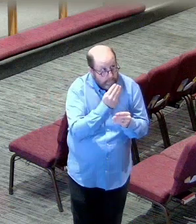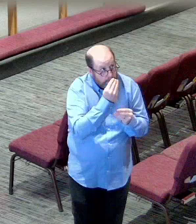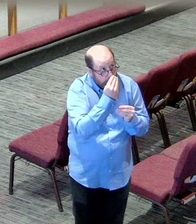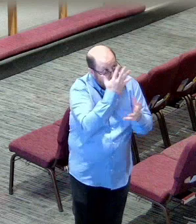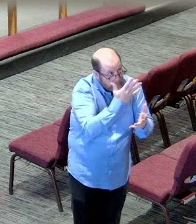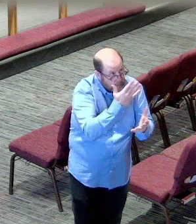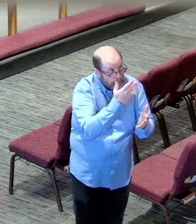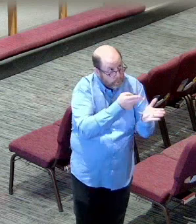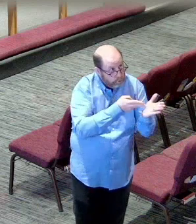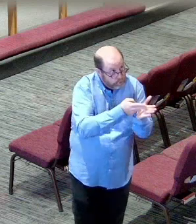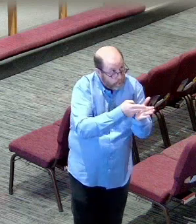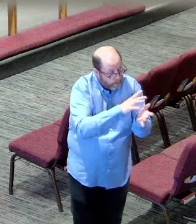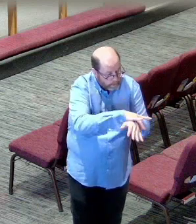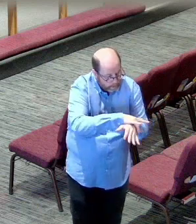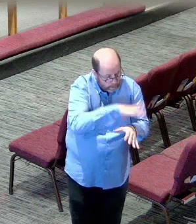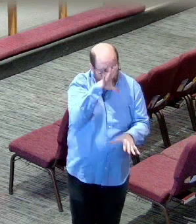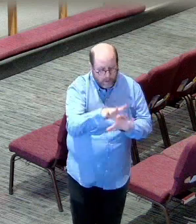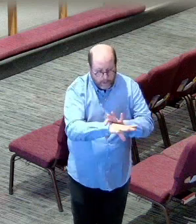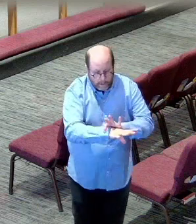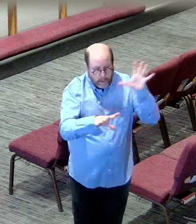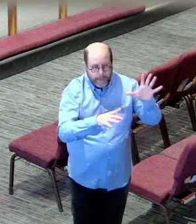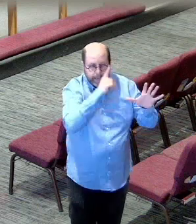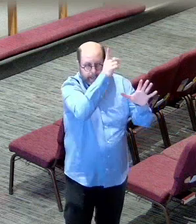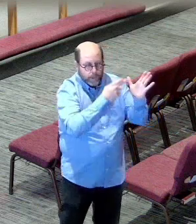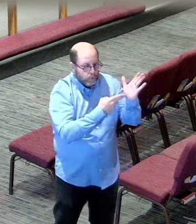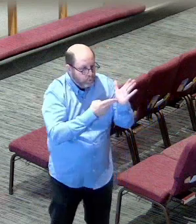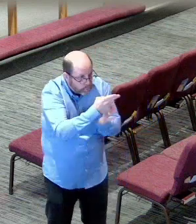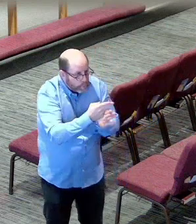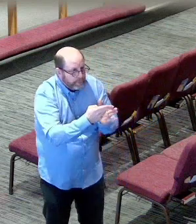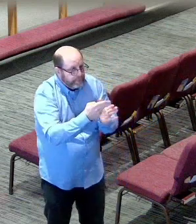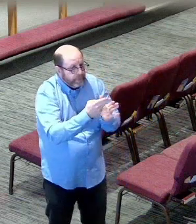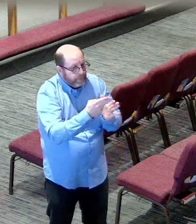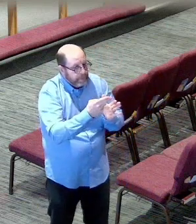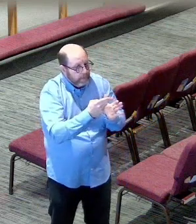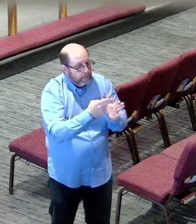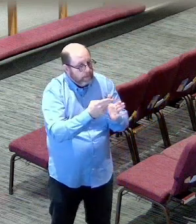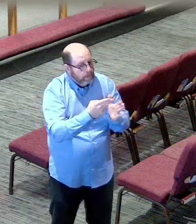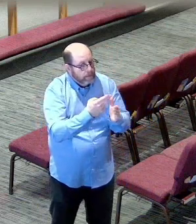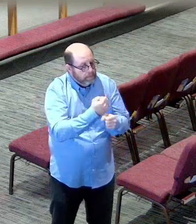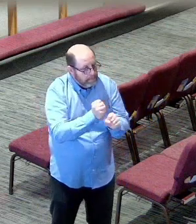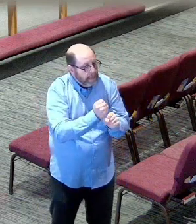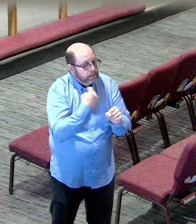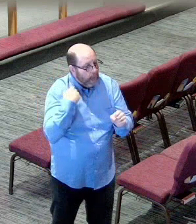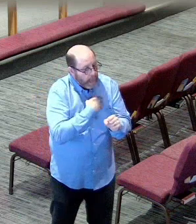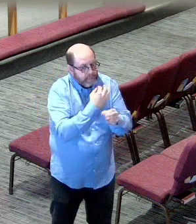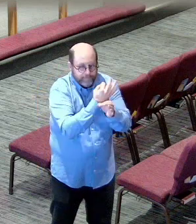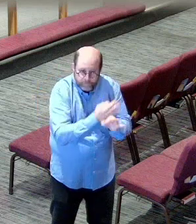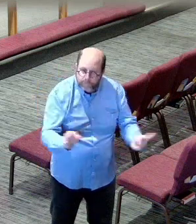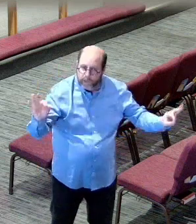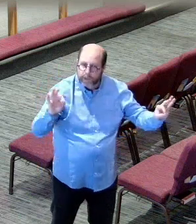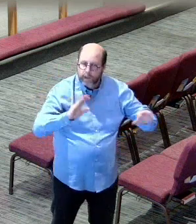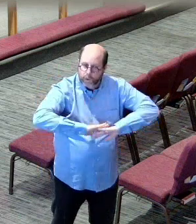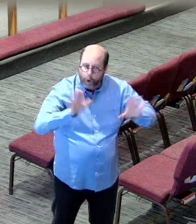that Christ Jesus, God's truth, is the truth that frees us.